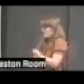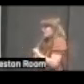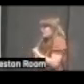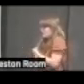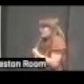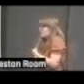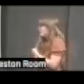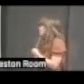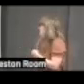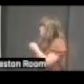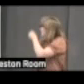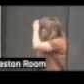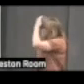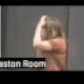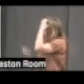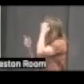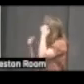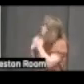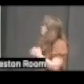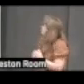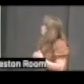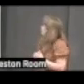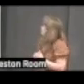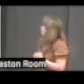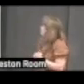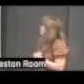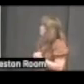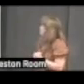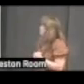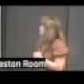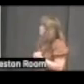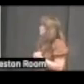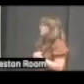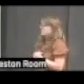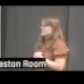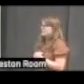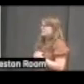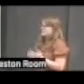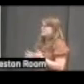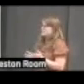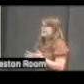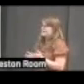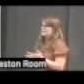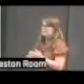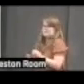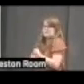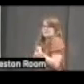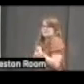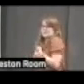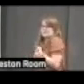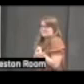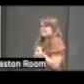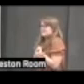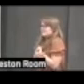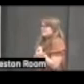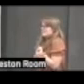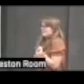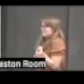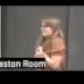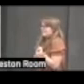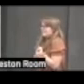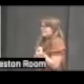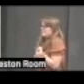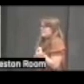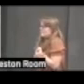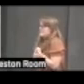So they very much, the baby relies on the mother for thermal regulation for the first month. So she has to almost consistently